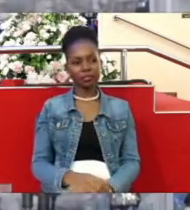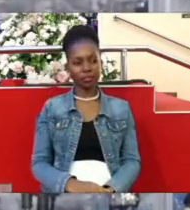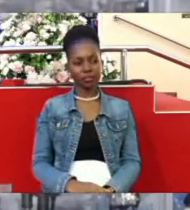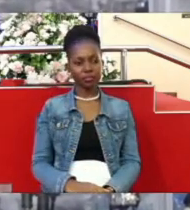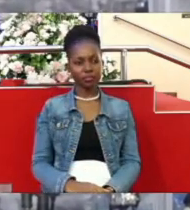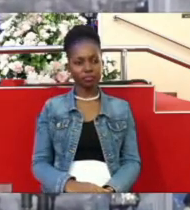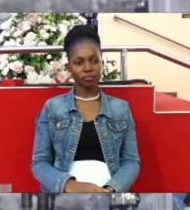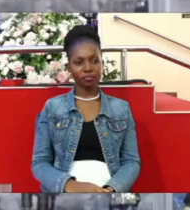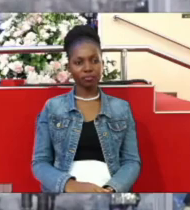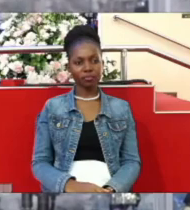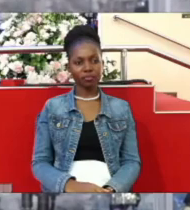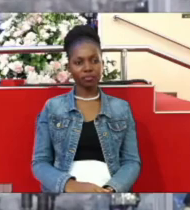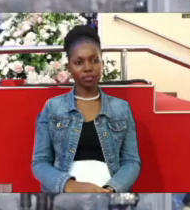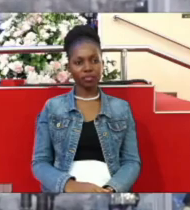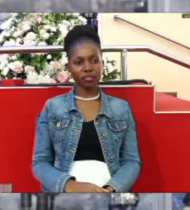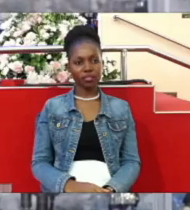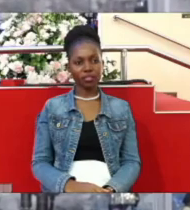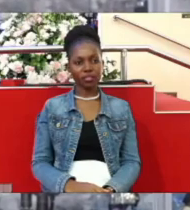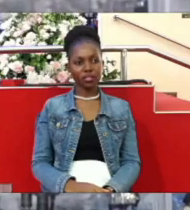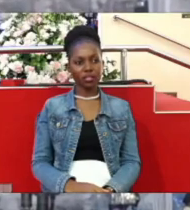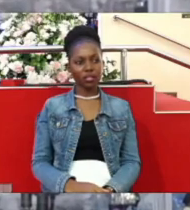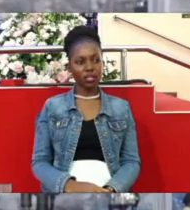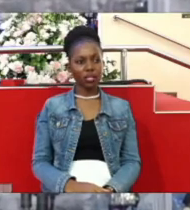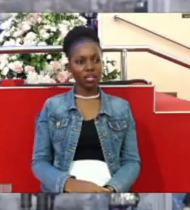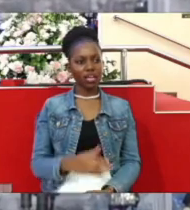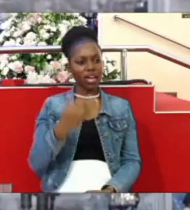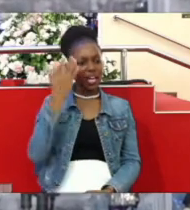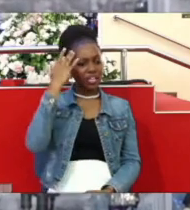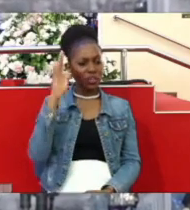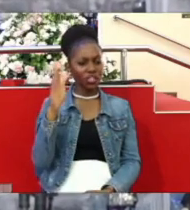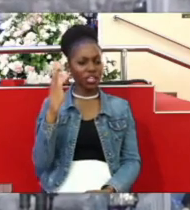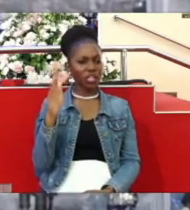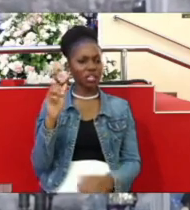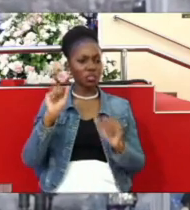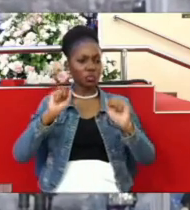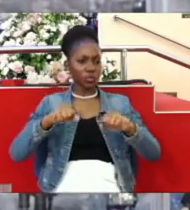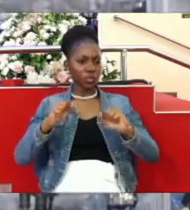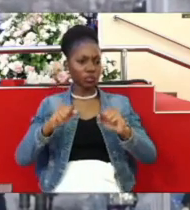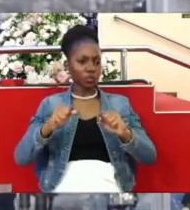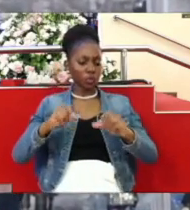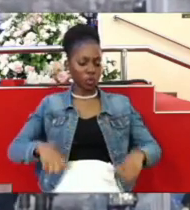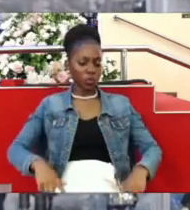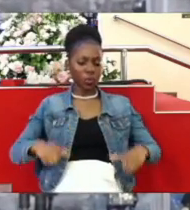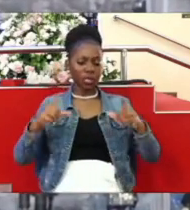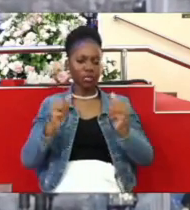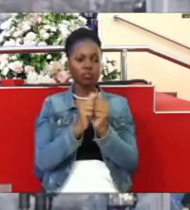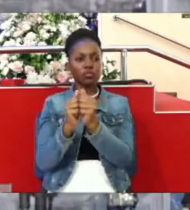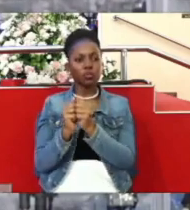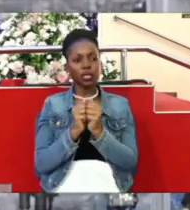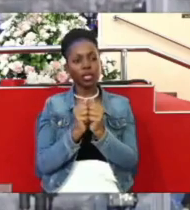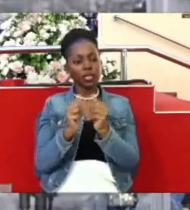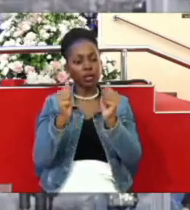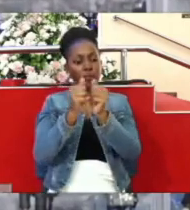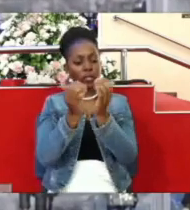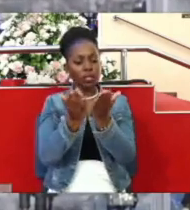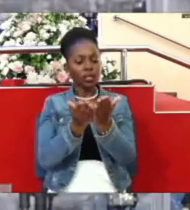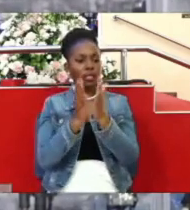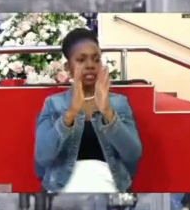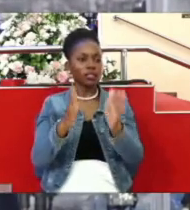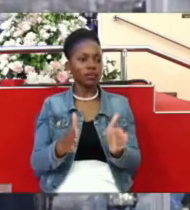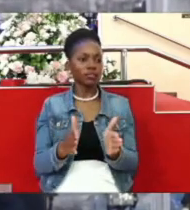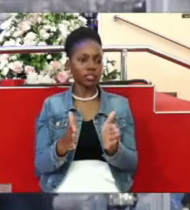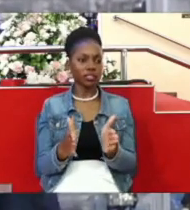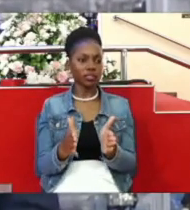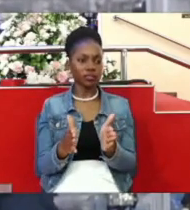nzuri. I don't think we should continue living together the way we are living in this house. Sioni kama tunastahili kuishi vile tumekuwa tukiishi katika